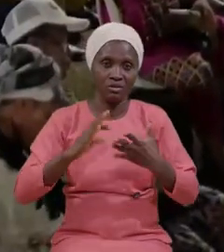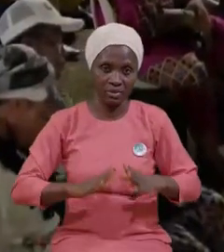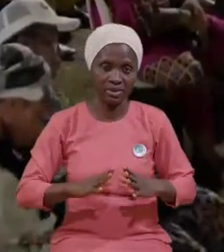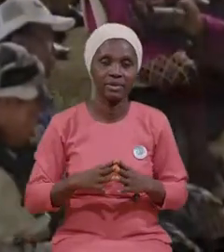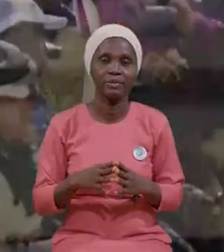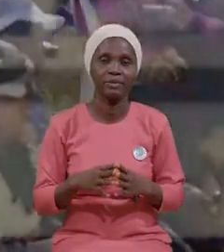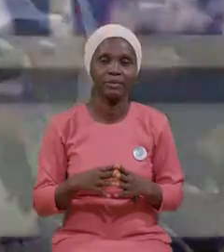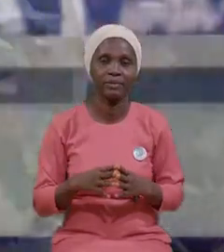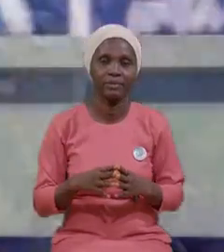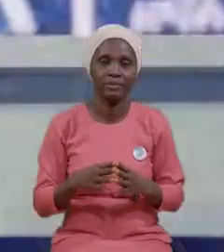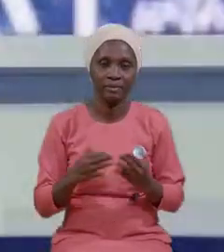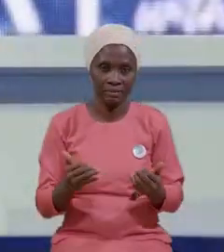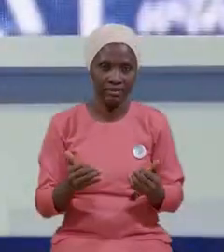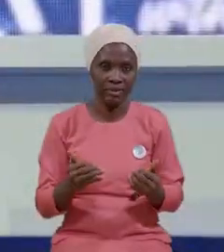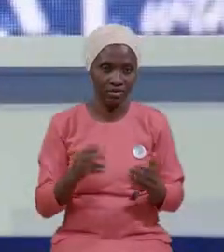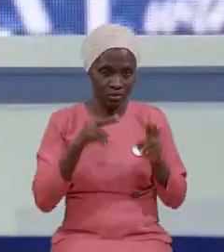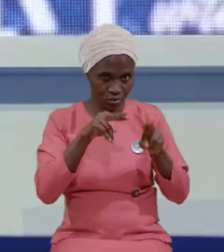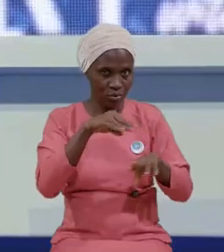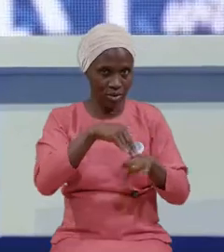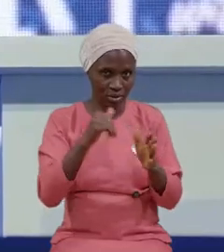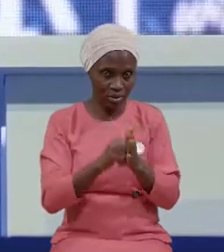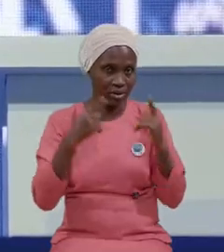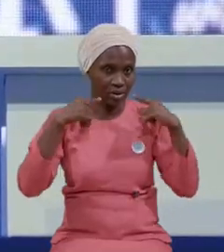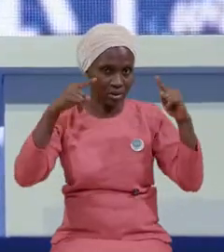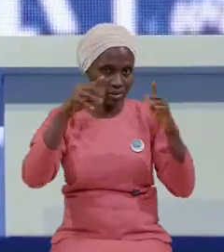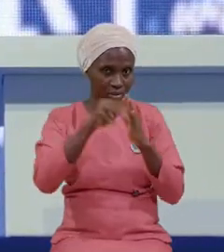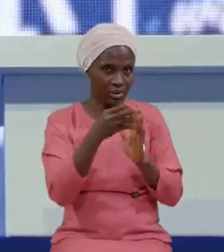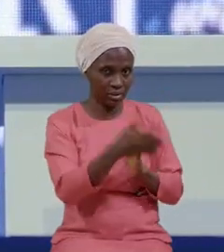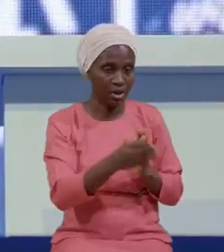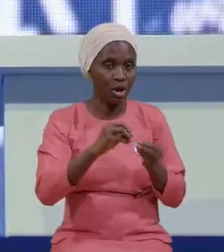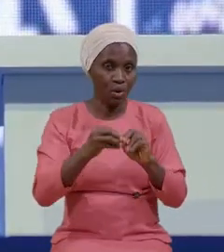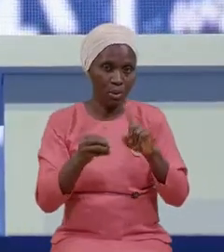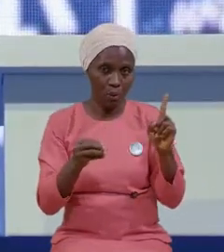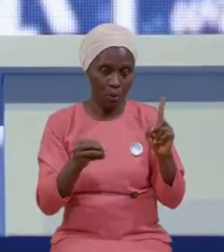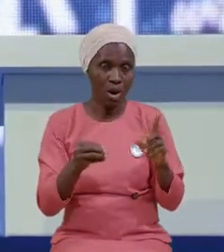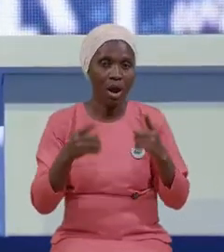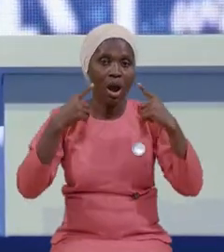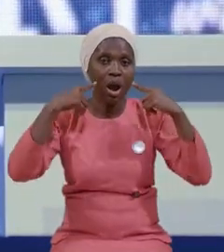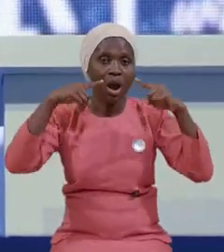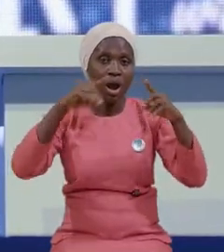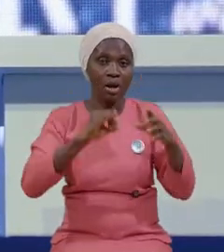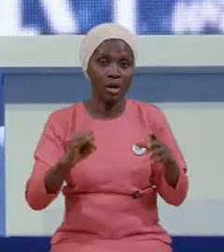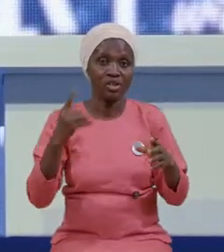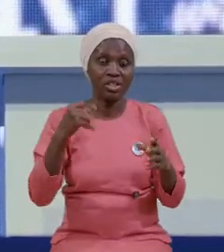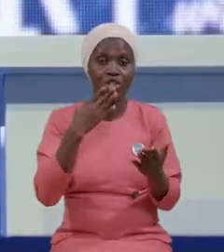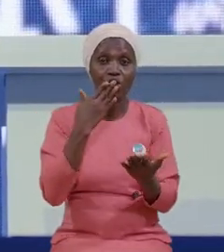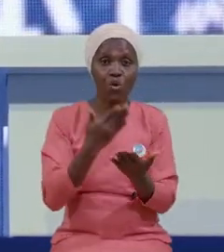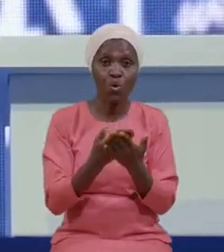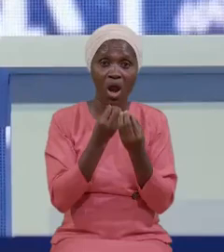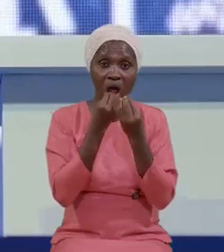Look at the announcement there, number one. Number one, announcing the good news of peace.